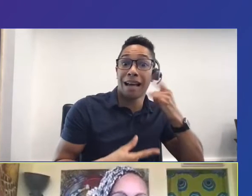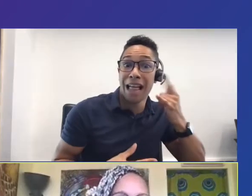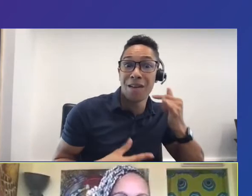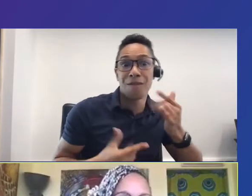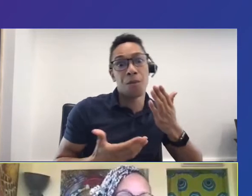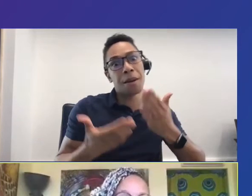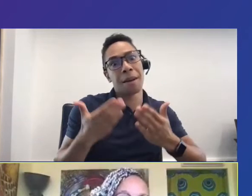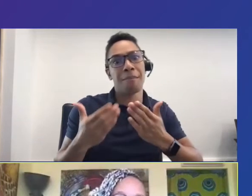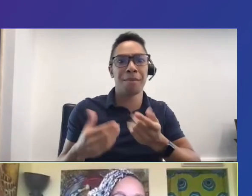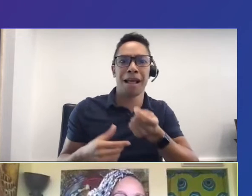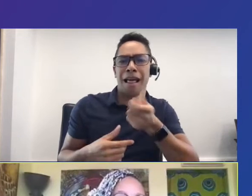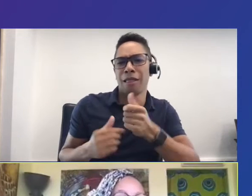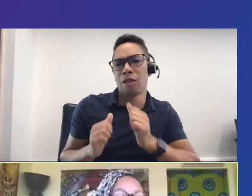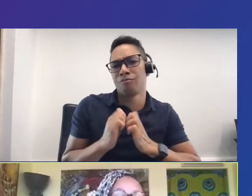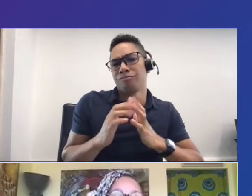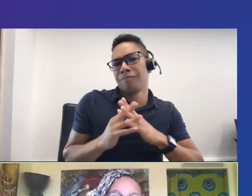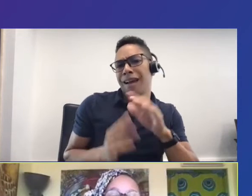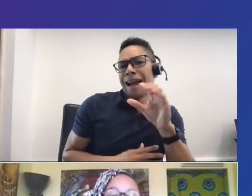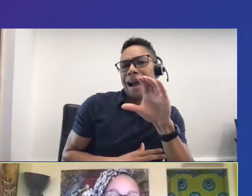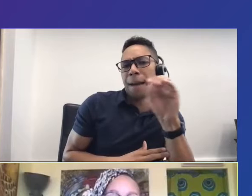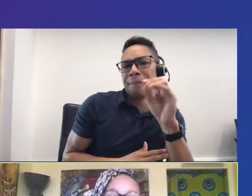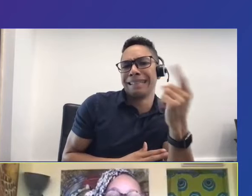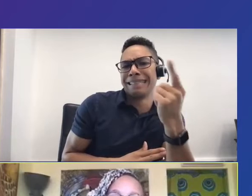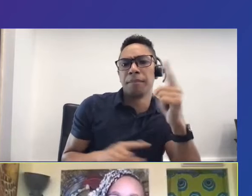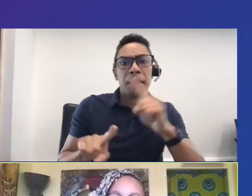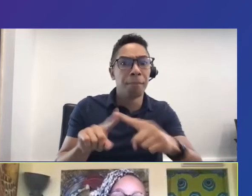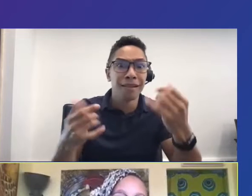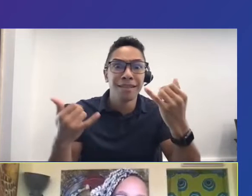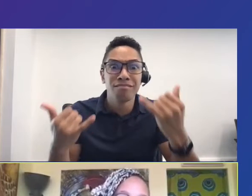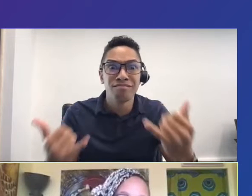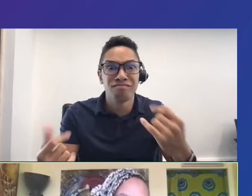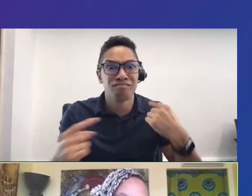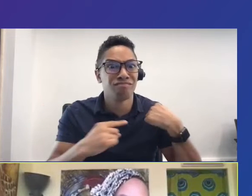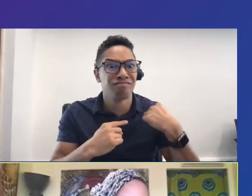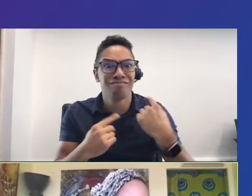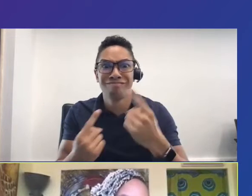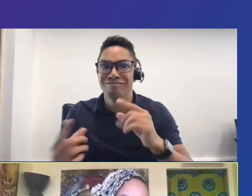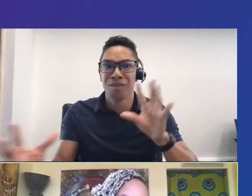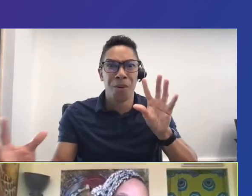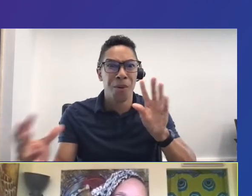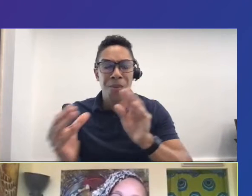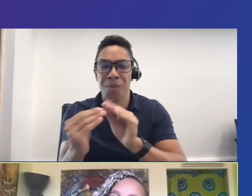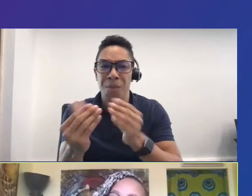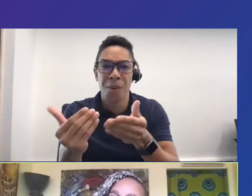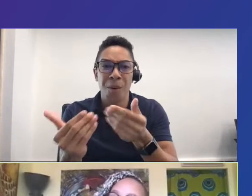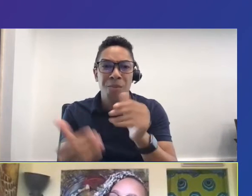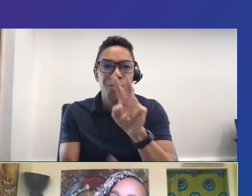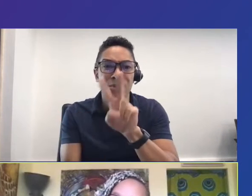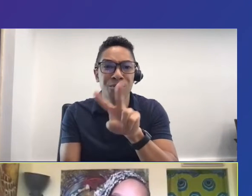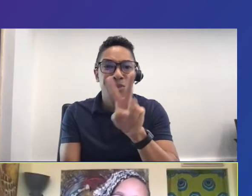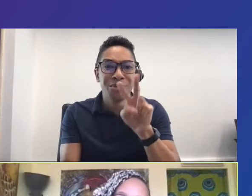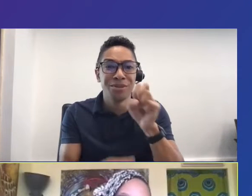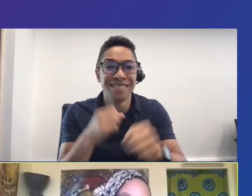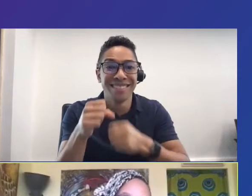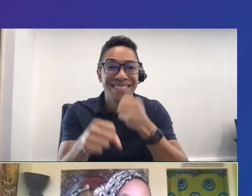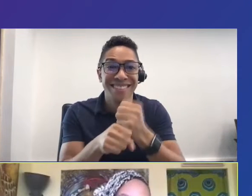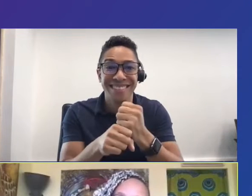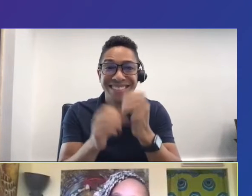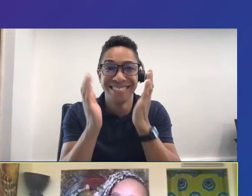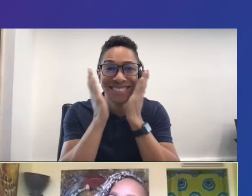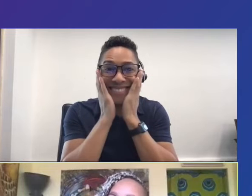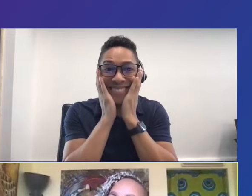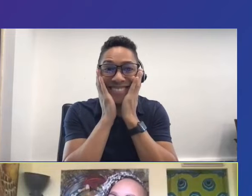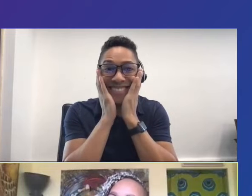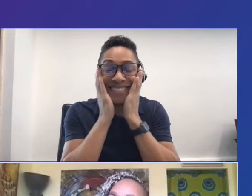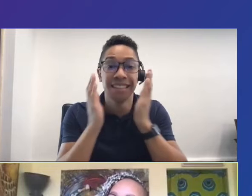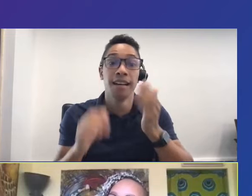little company, something, but now it's been almost 22 years. And the best way I can describe